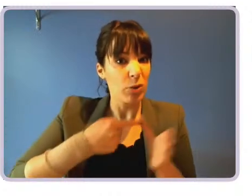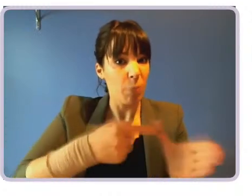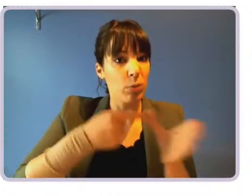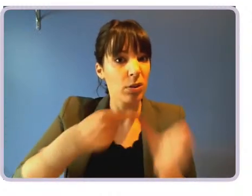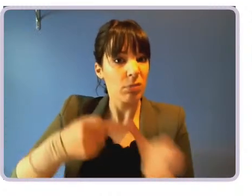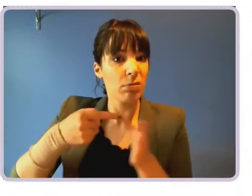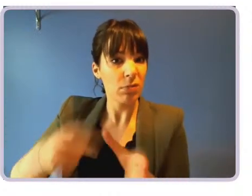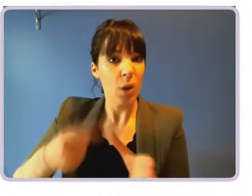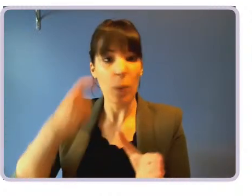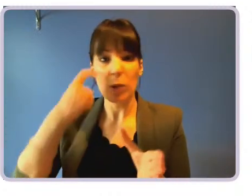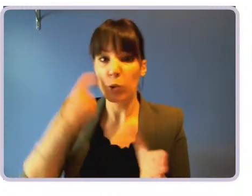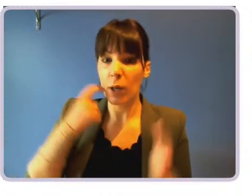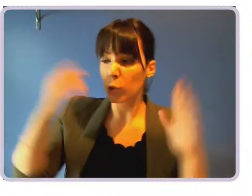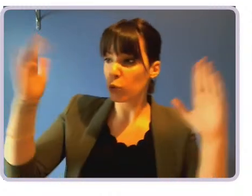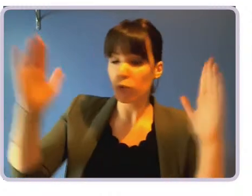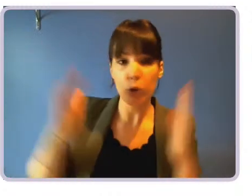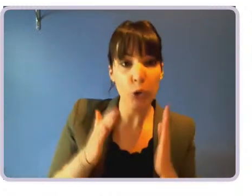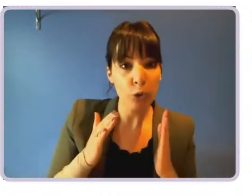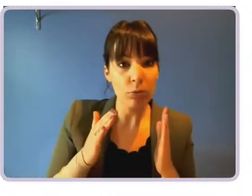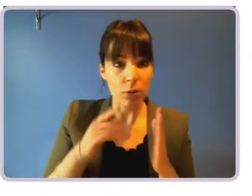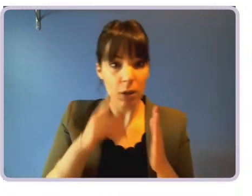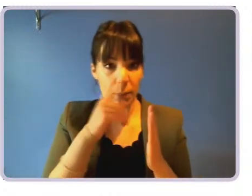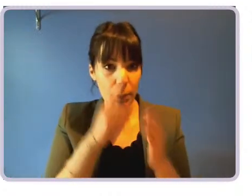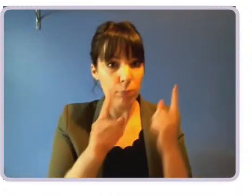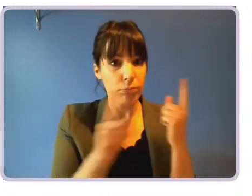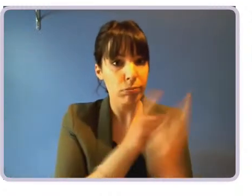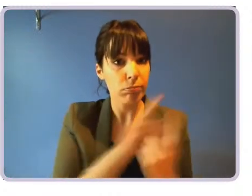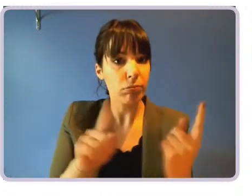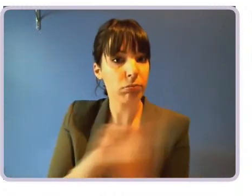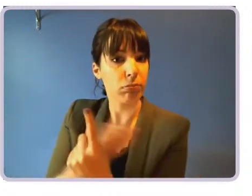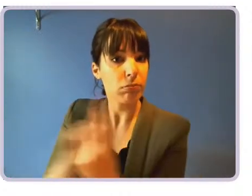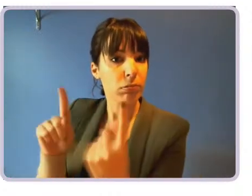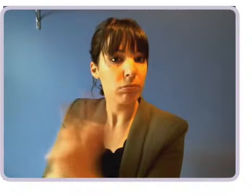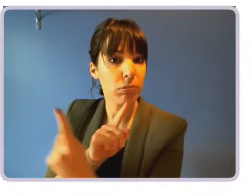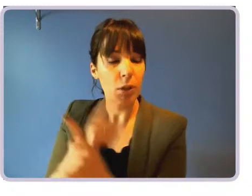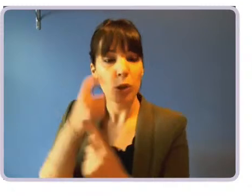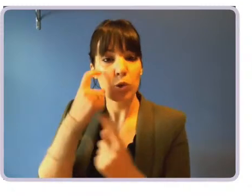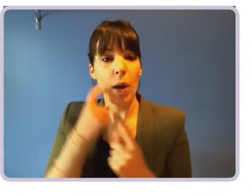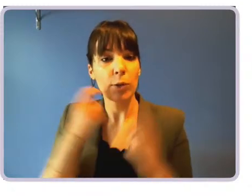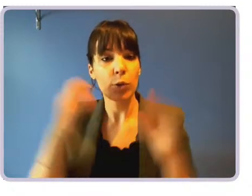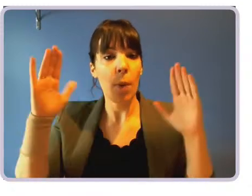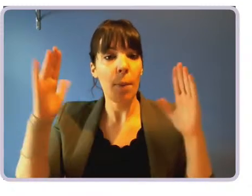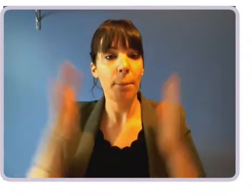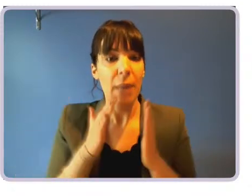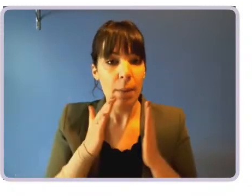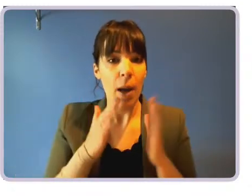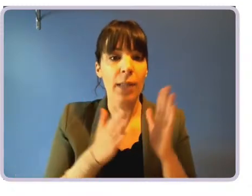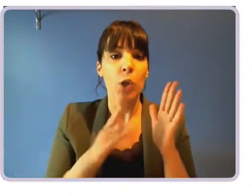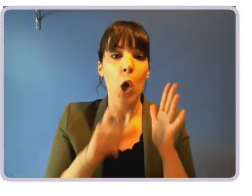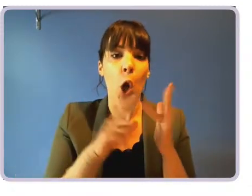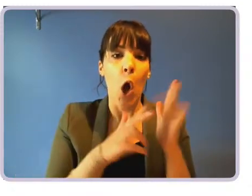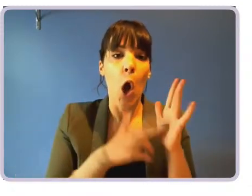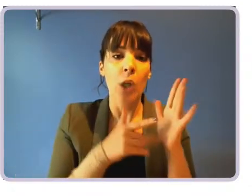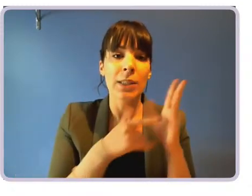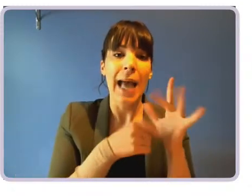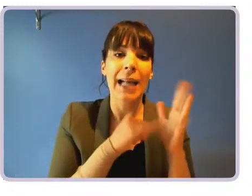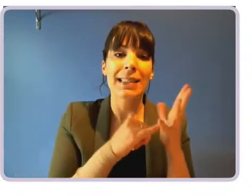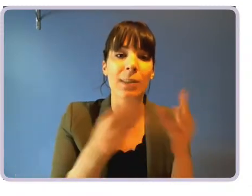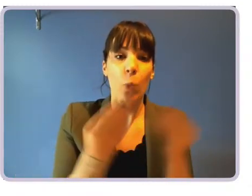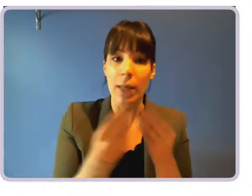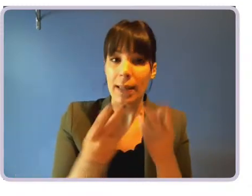contacts, minimising contacts with other people to reduce